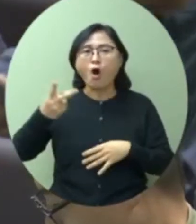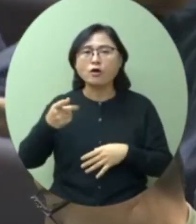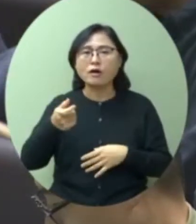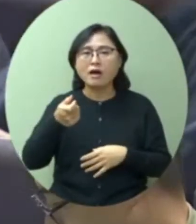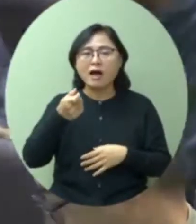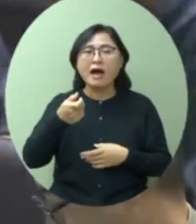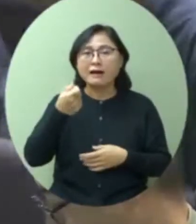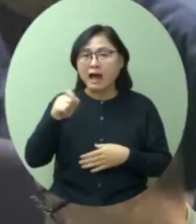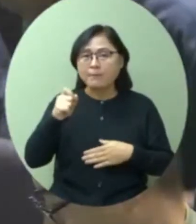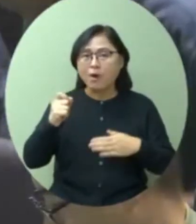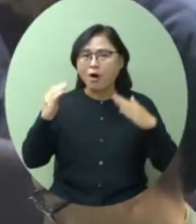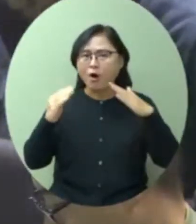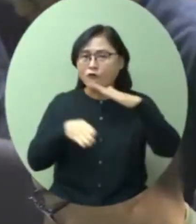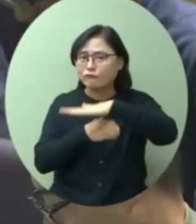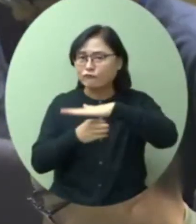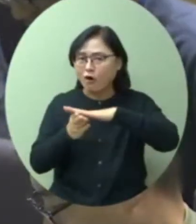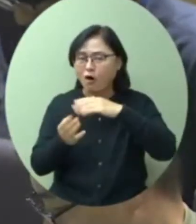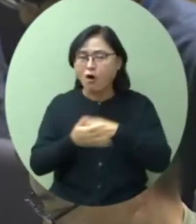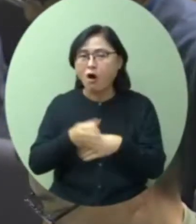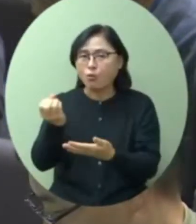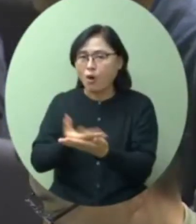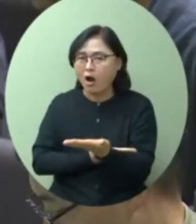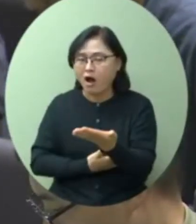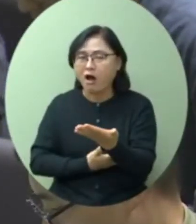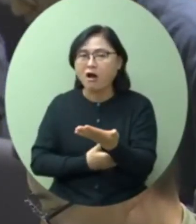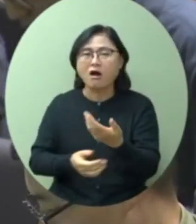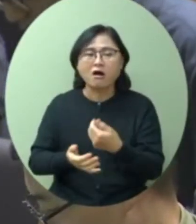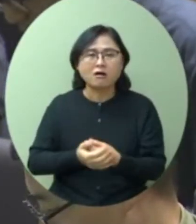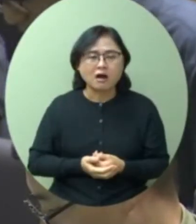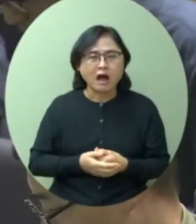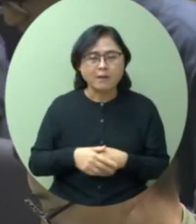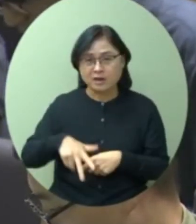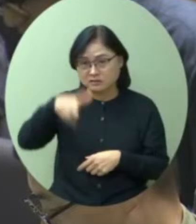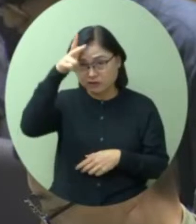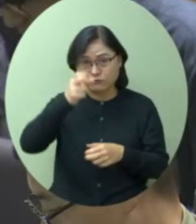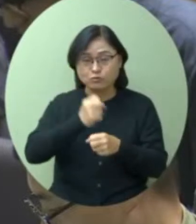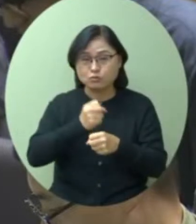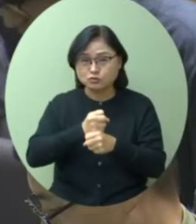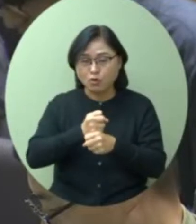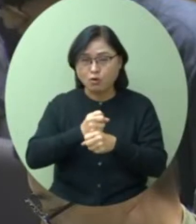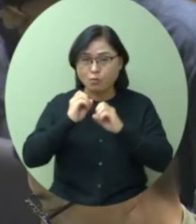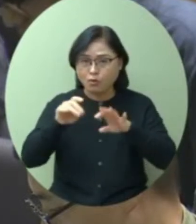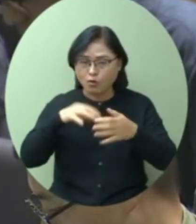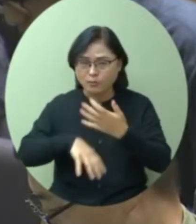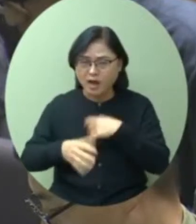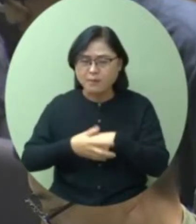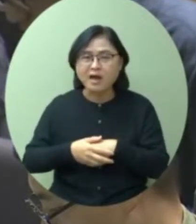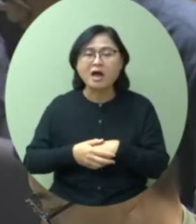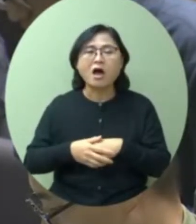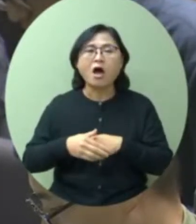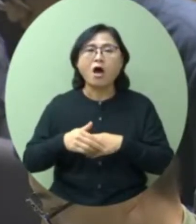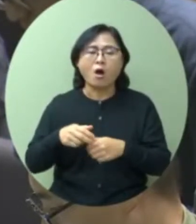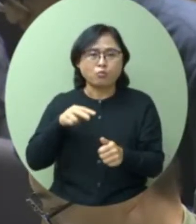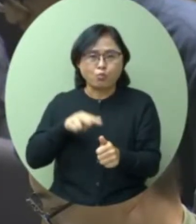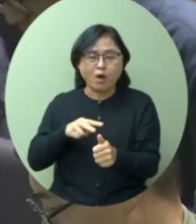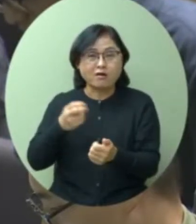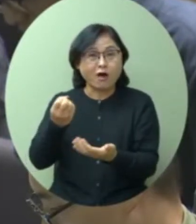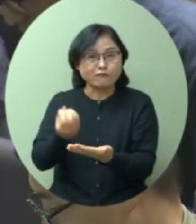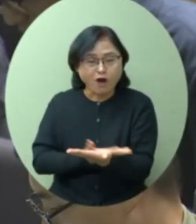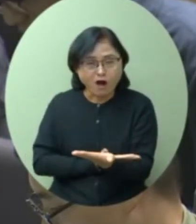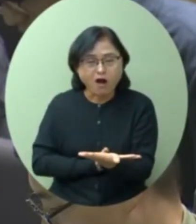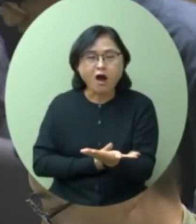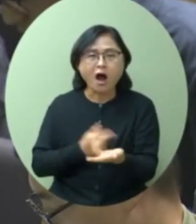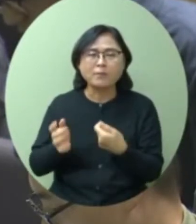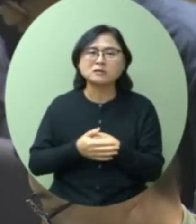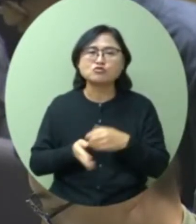Kong. Now you rename it into basic housing unit and try to make it a system.